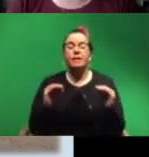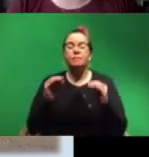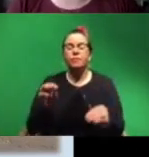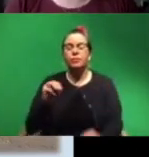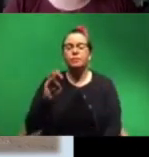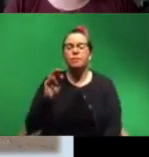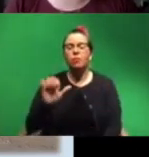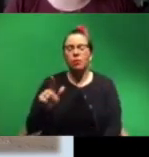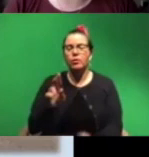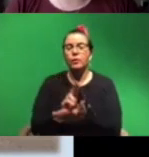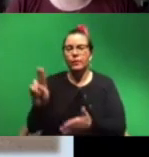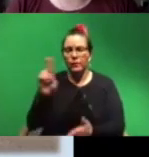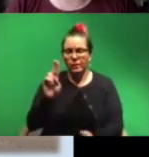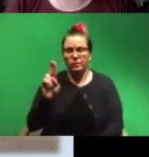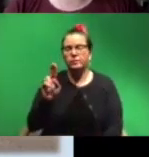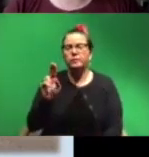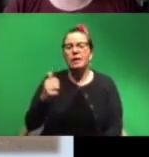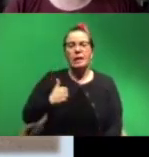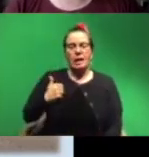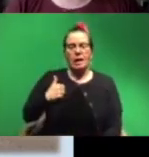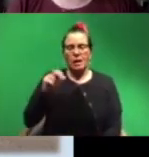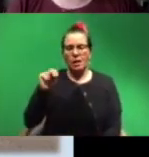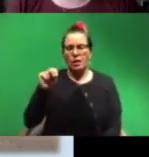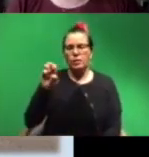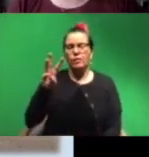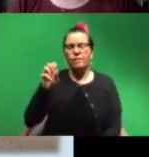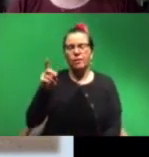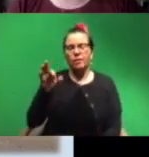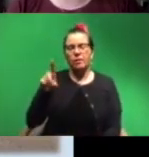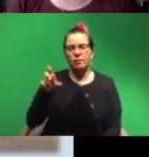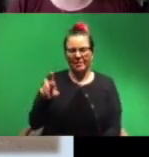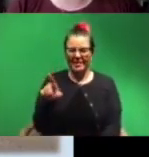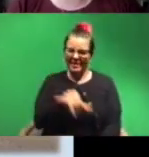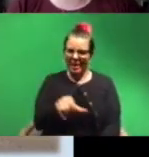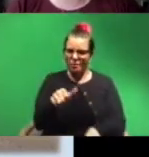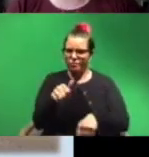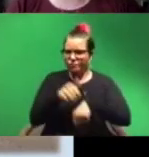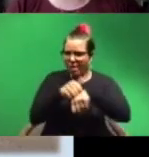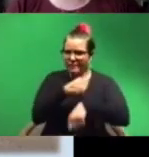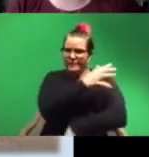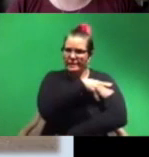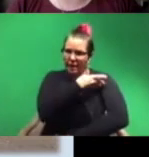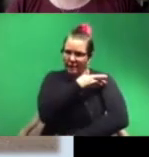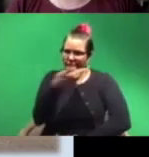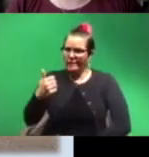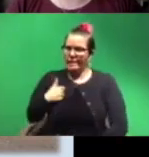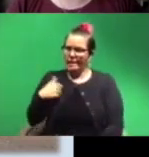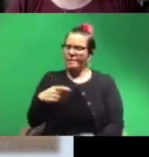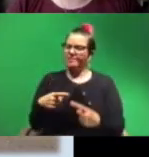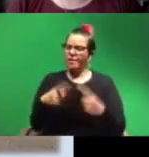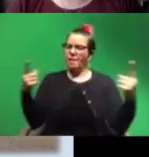which is in Newfoundland in Canada. Very similar rocks to the rocks of Scotland, other side of the ocean.